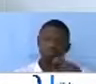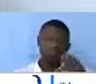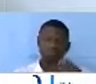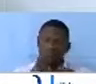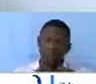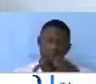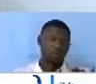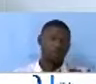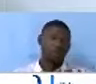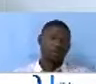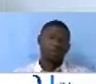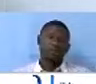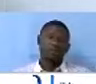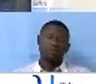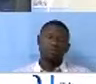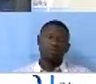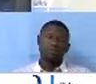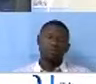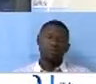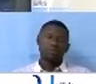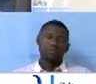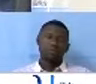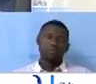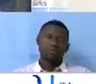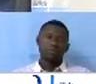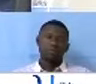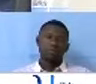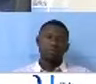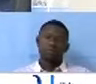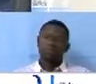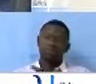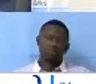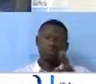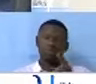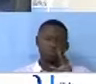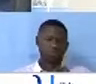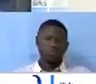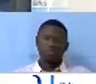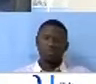But don't you think that that is a dereliction of duty?